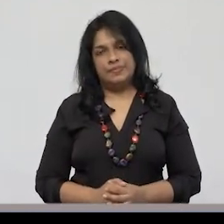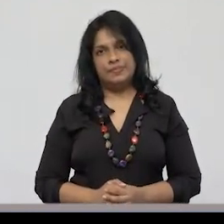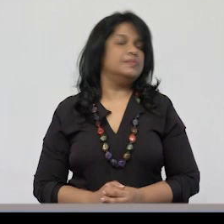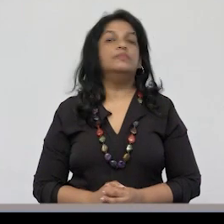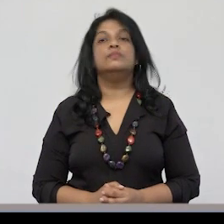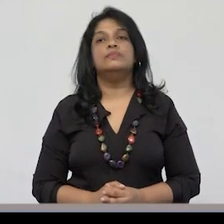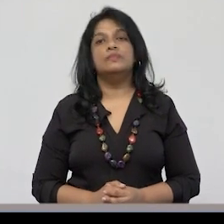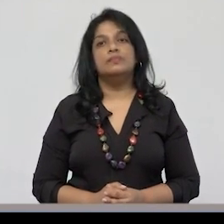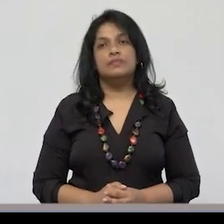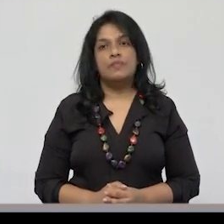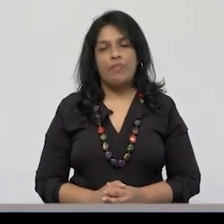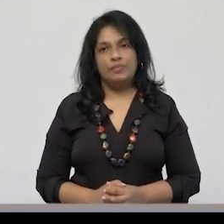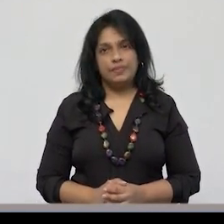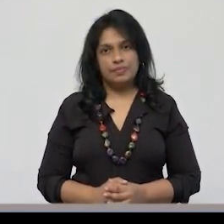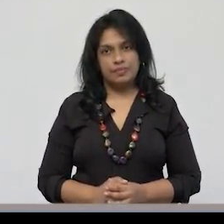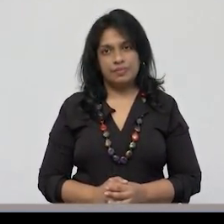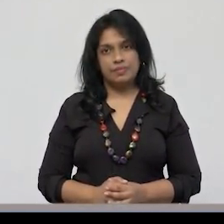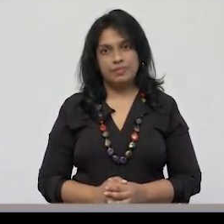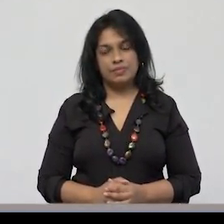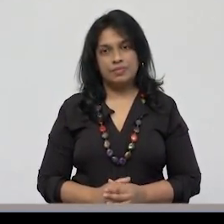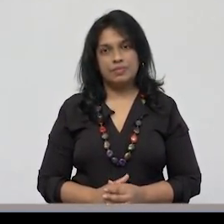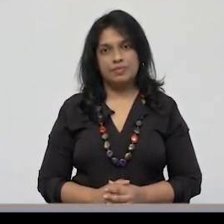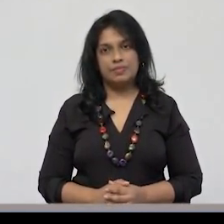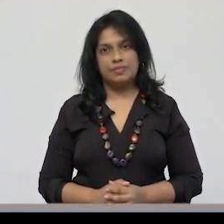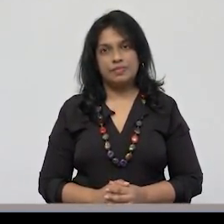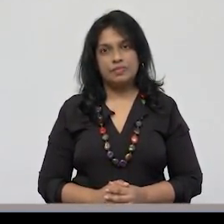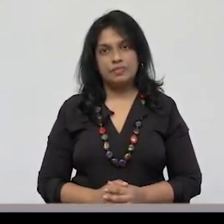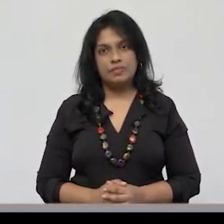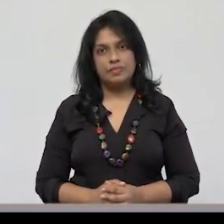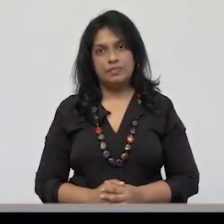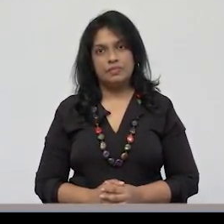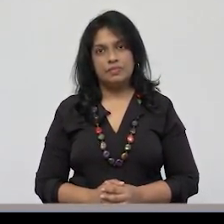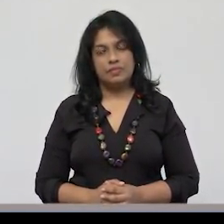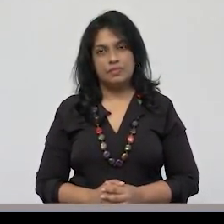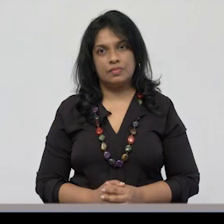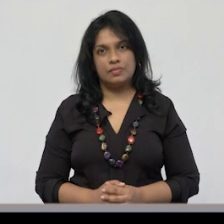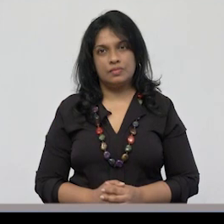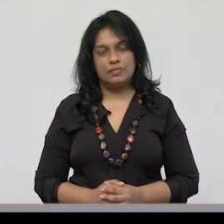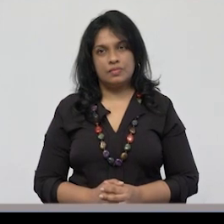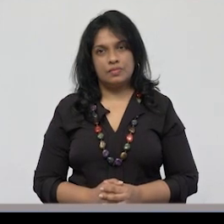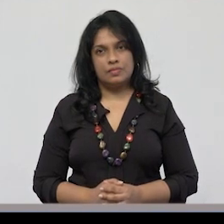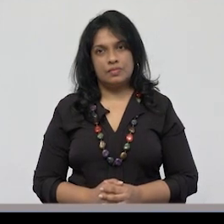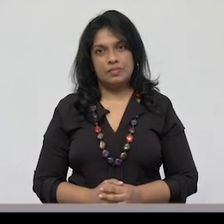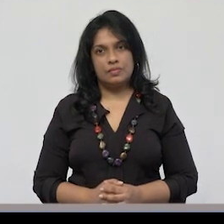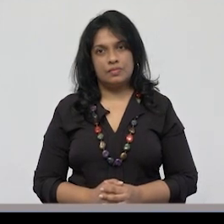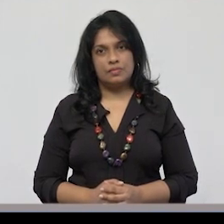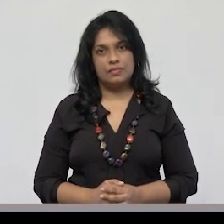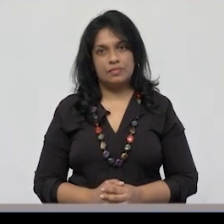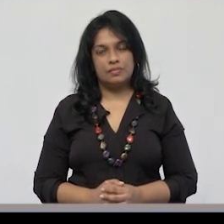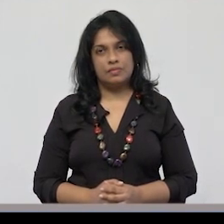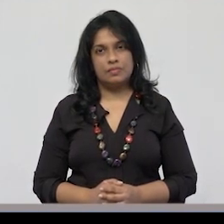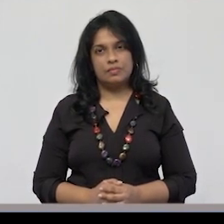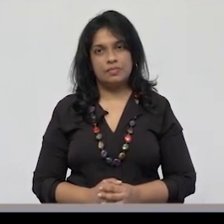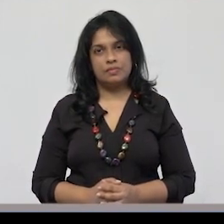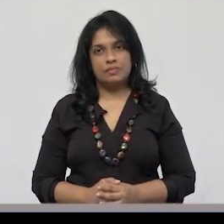takes time to learn. You know, you didn't develop this stressed out, burdensome, overloaded, hyper-driven lifestyle in